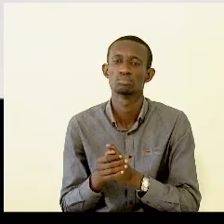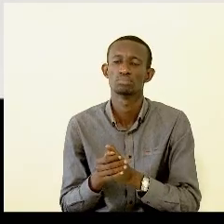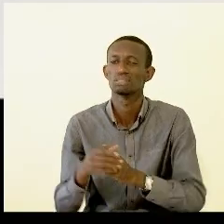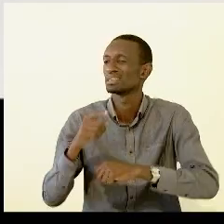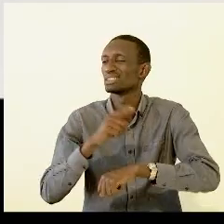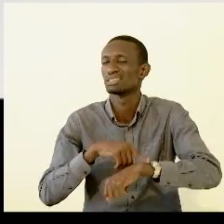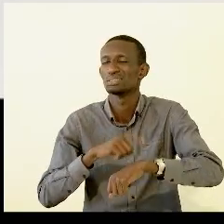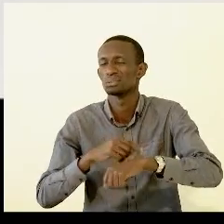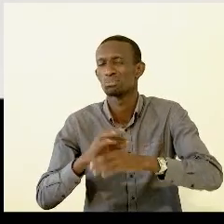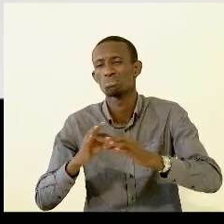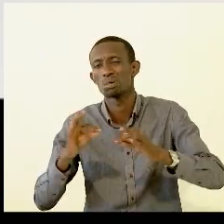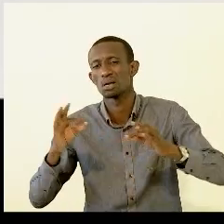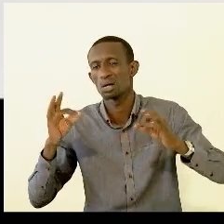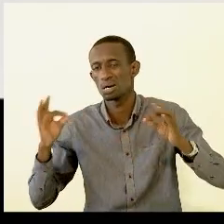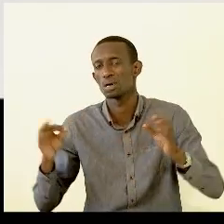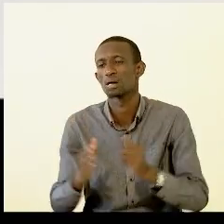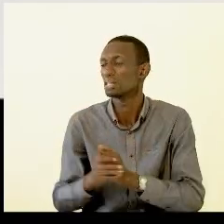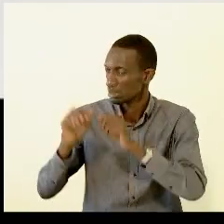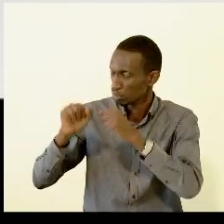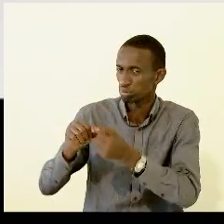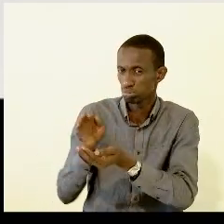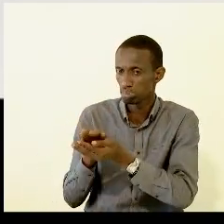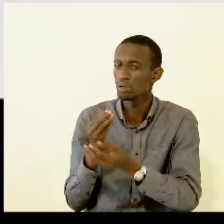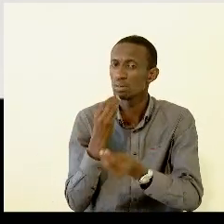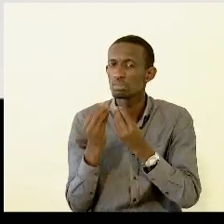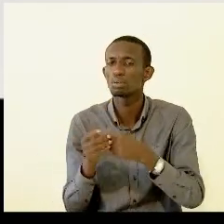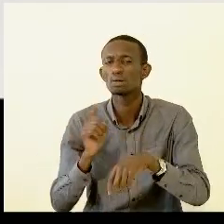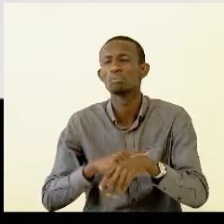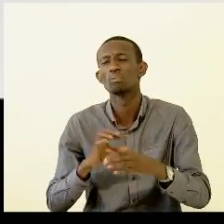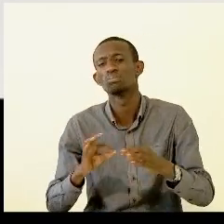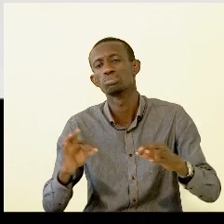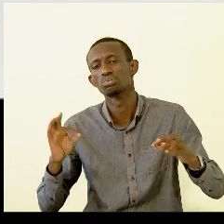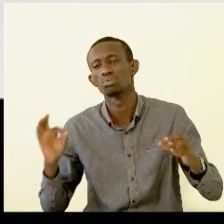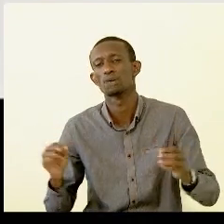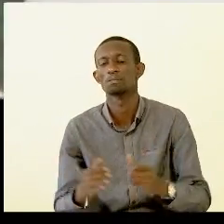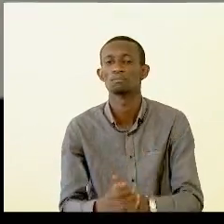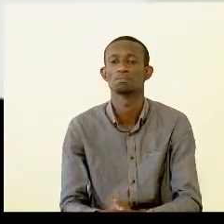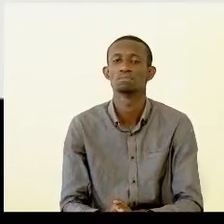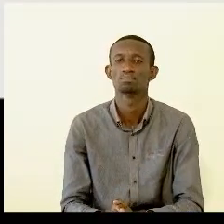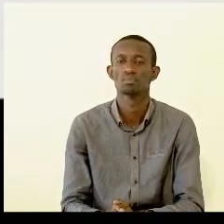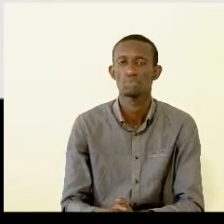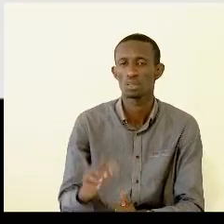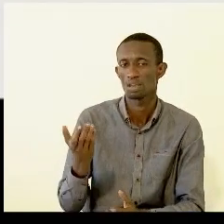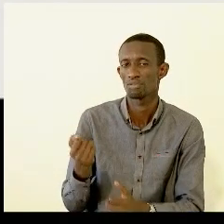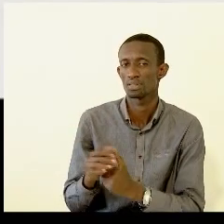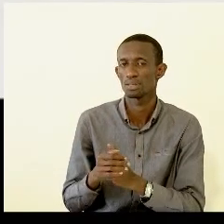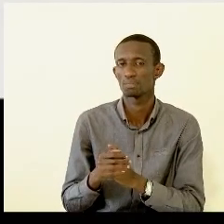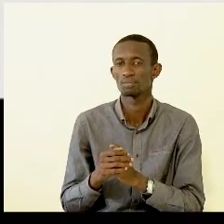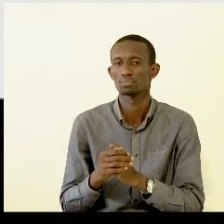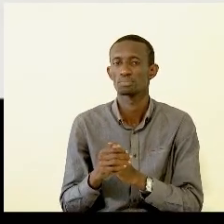long time. They are able to store a lot of food for a long time. Then we also have what we